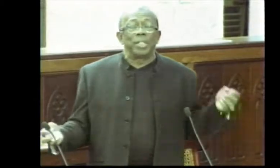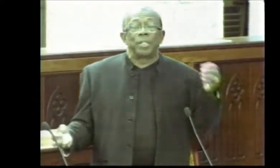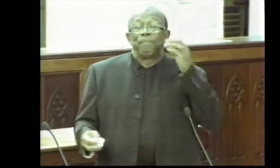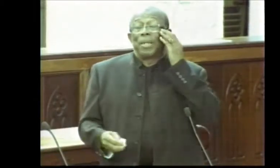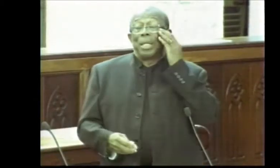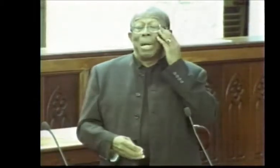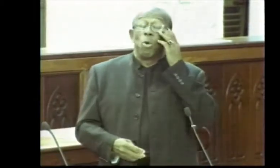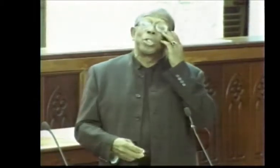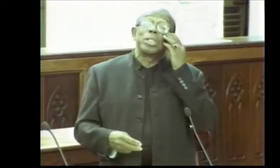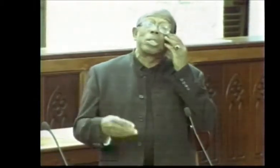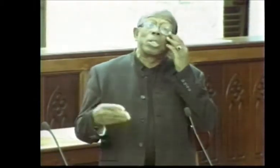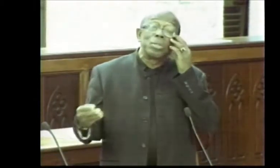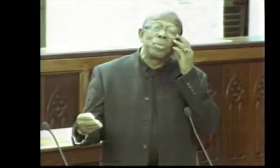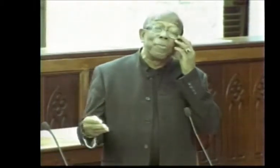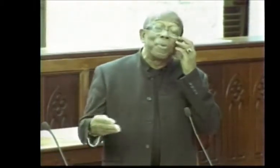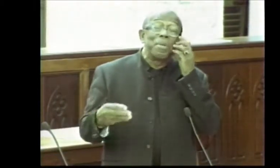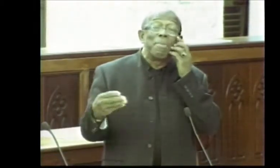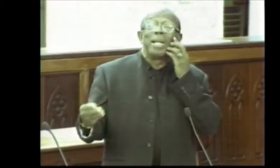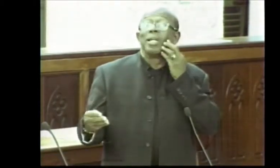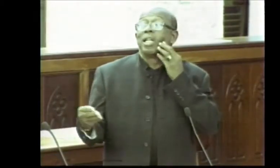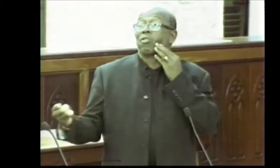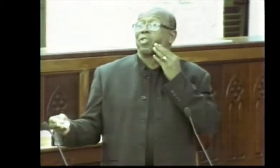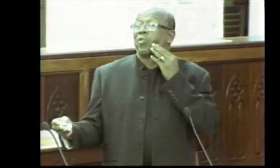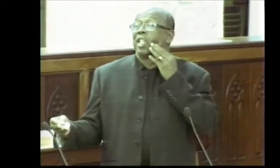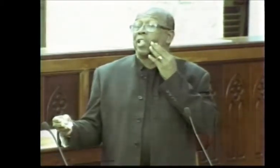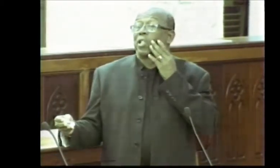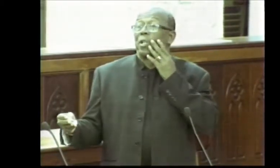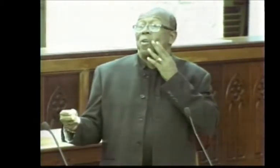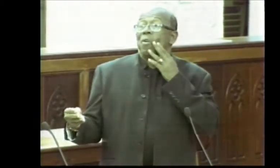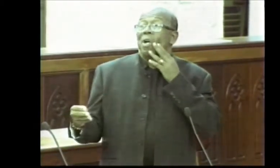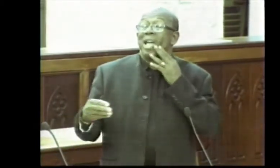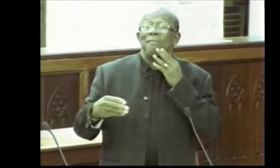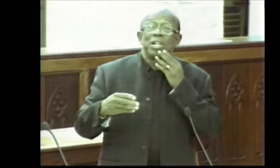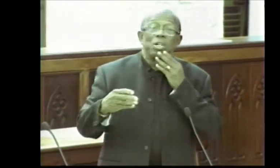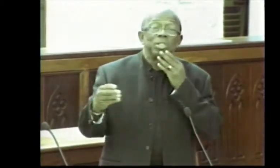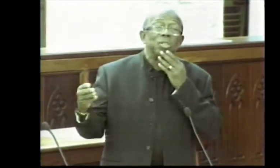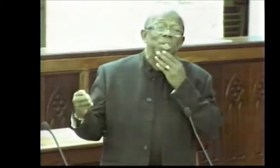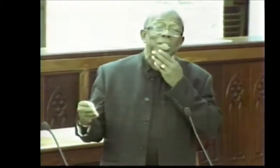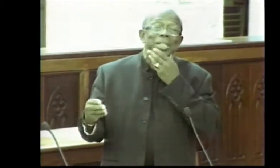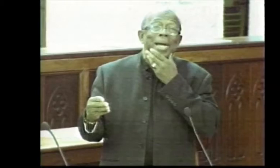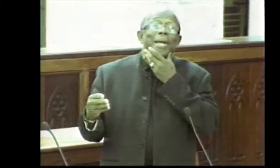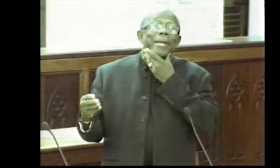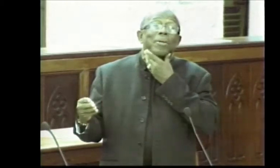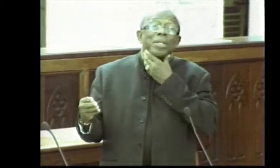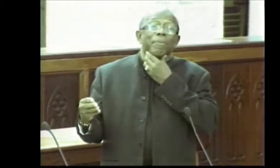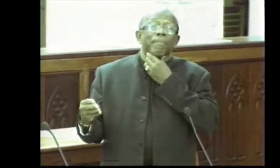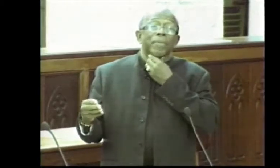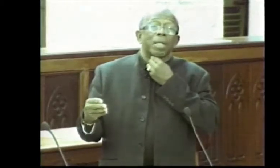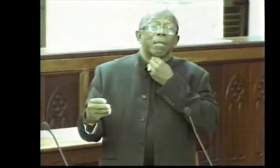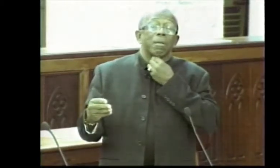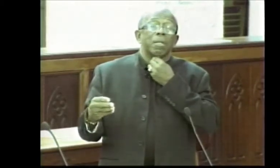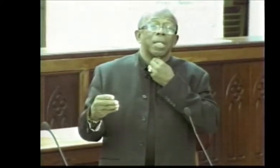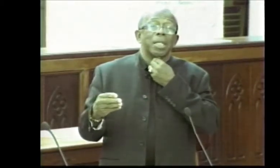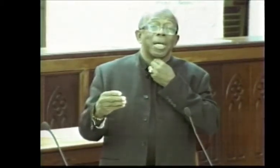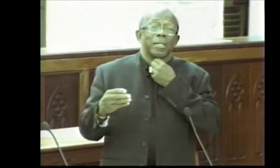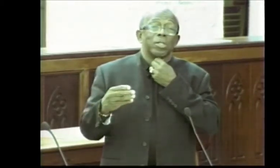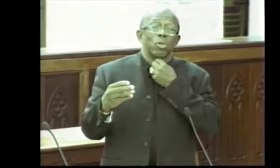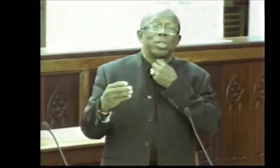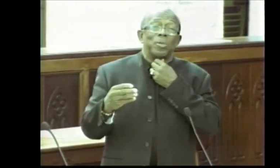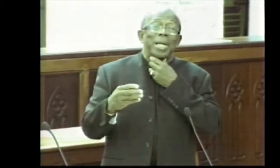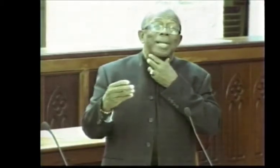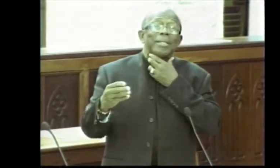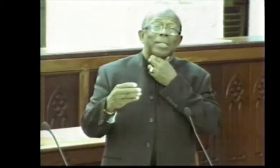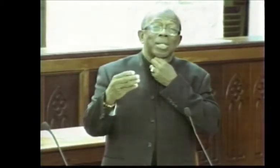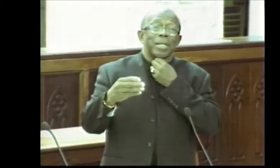school is that most of the children from the Bell and Lickridge village, a heavy concentration in that area, the other